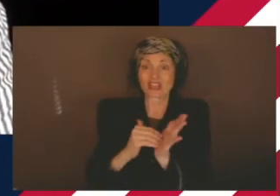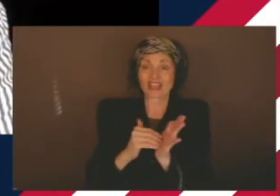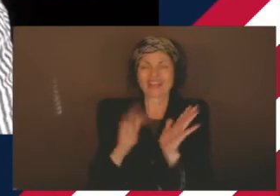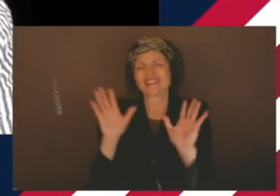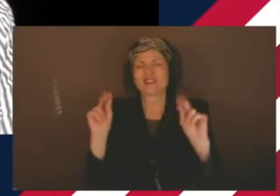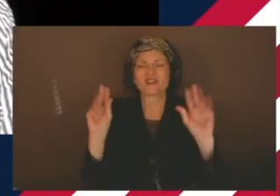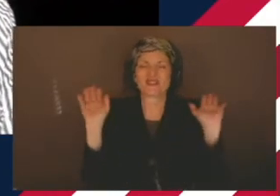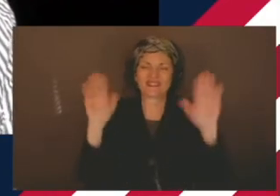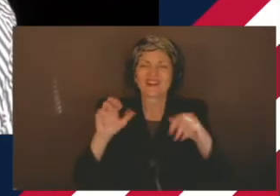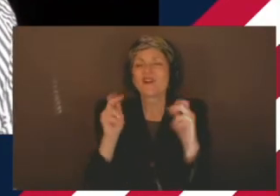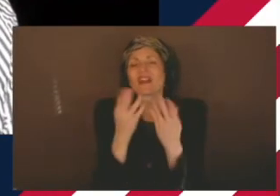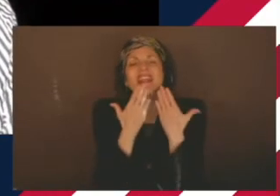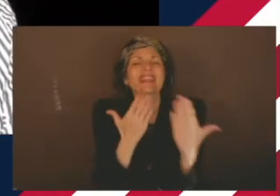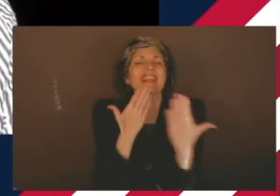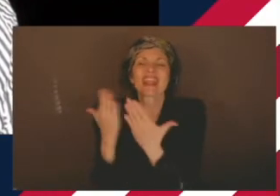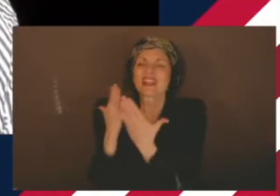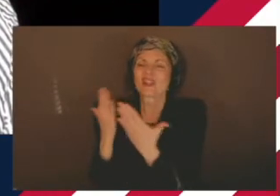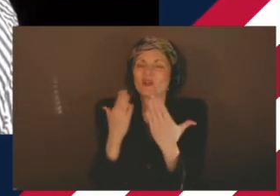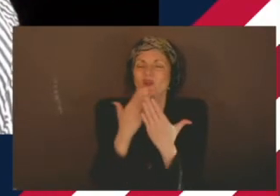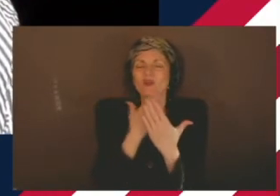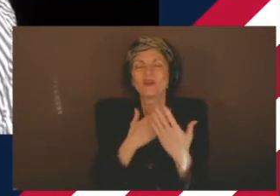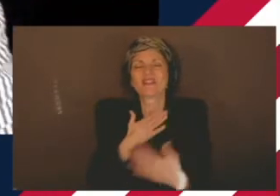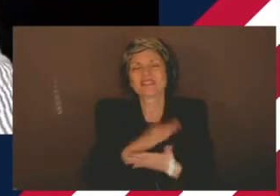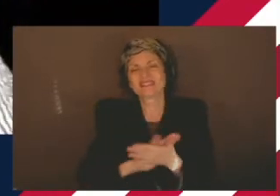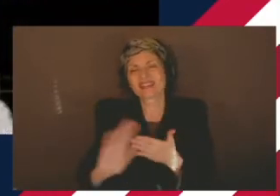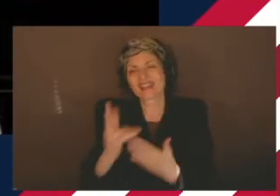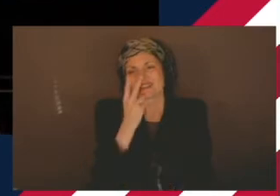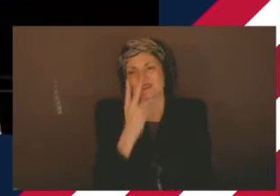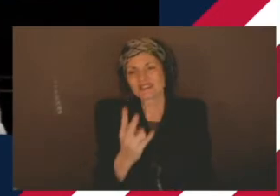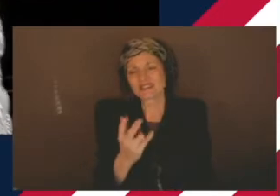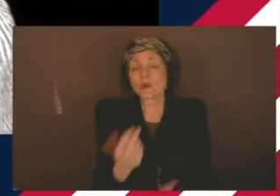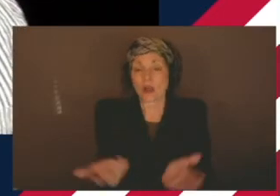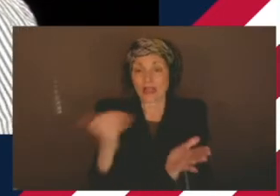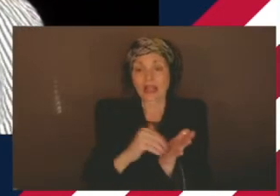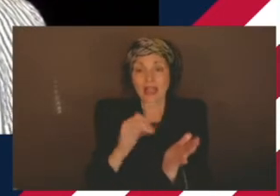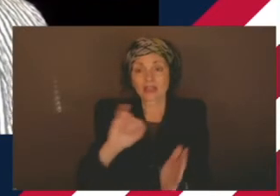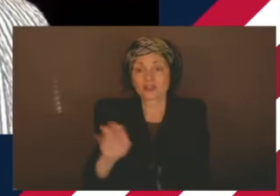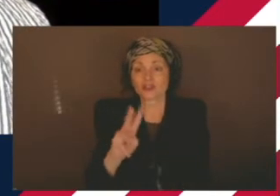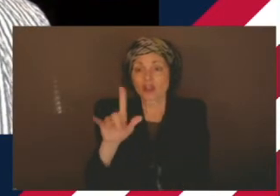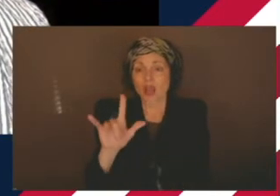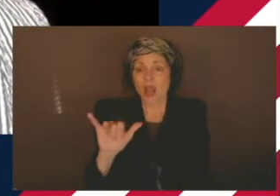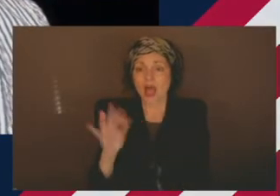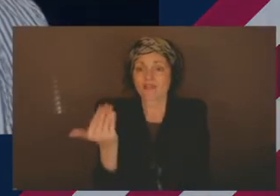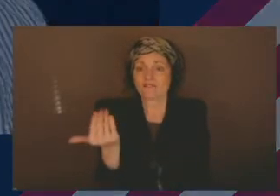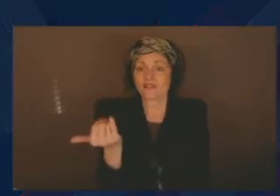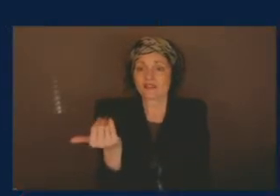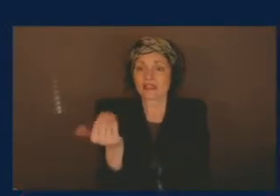Thank you all. Nice to see you all. See you again on the 15th. Thank you. Thank you.